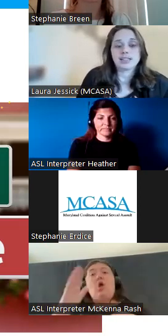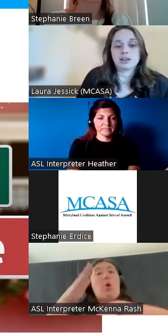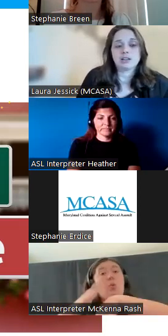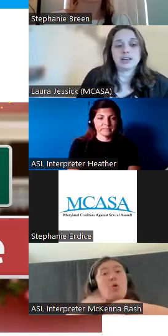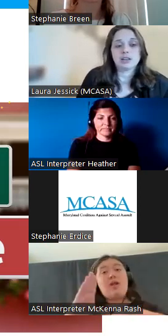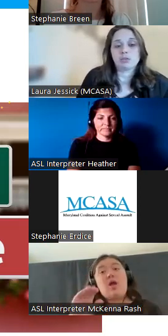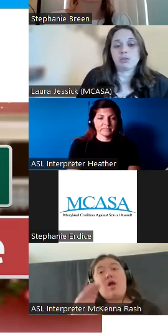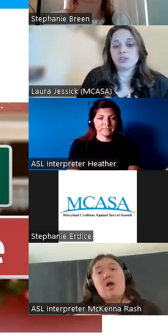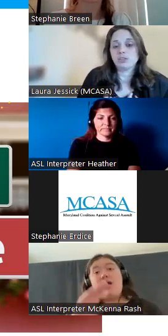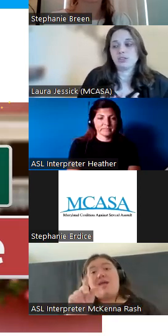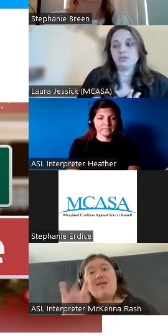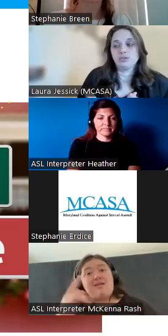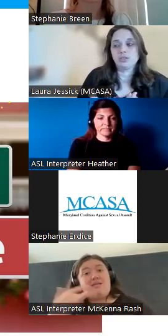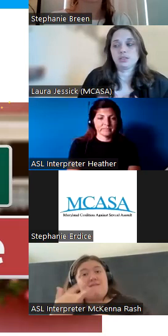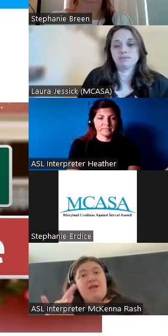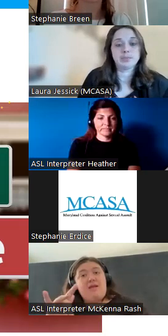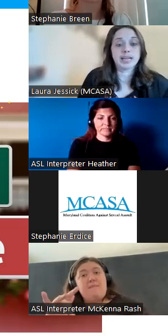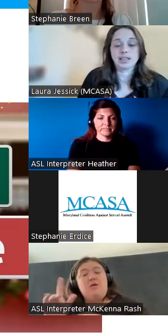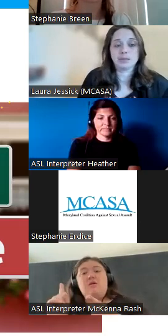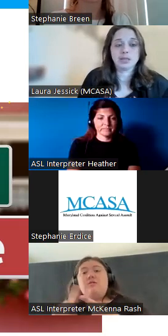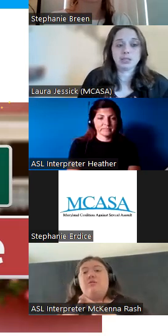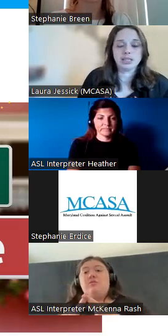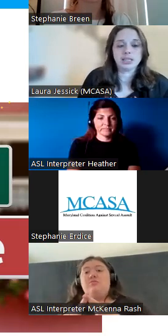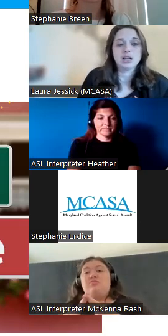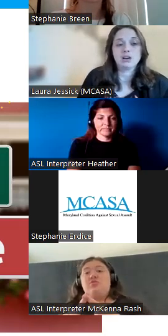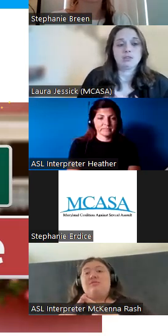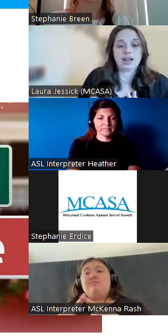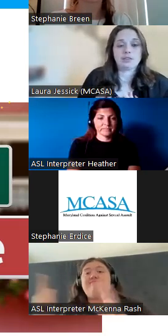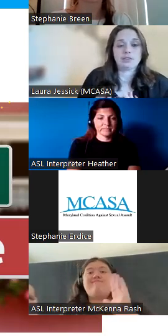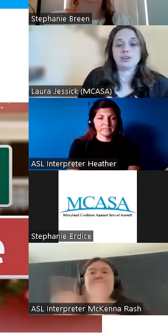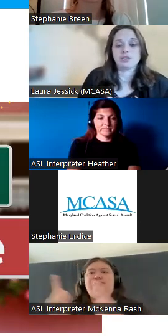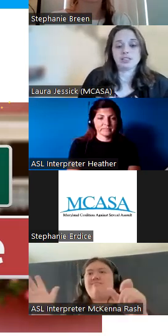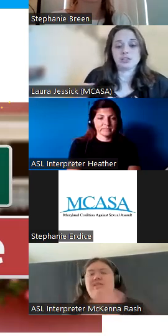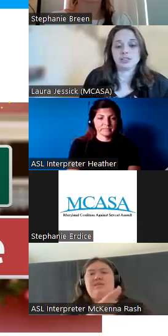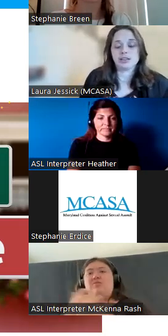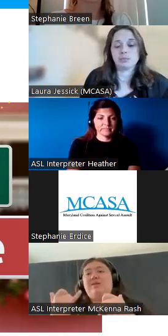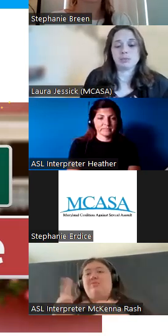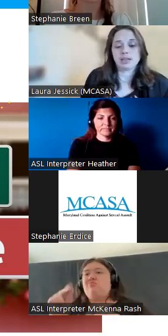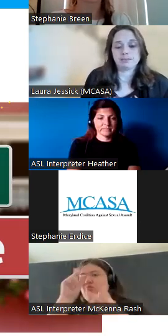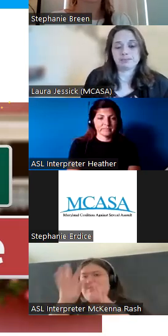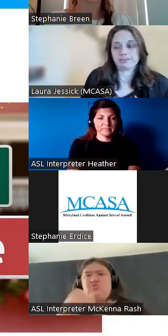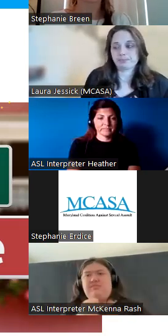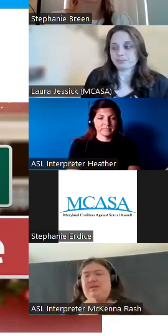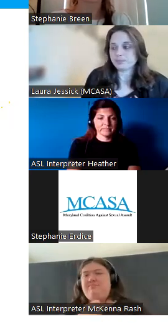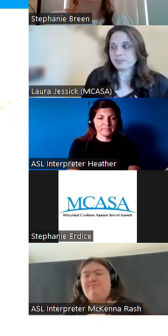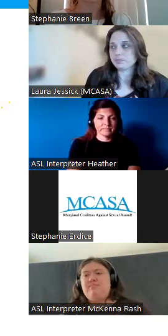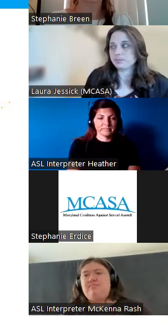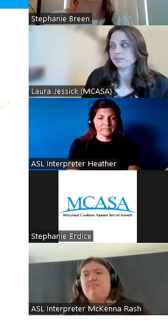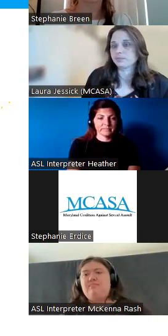any kits that are available to banning them completely. Right now, there's no decisions that have been made.